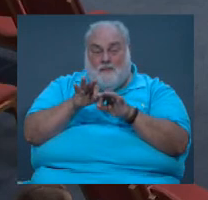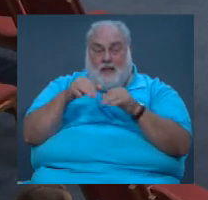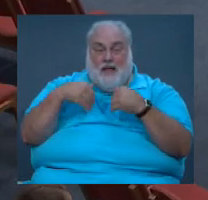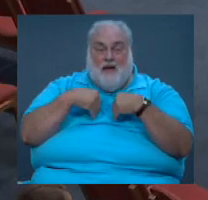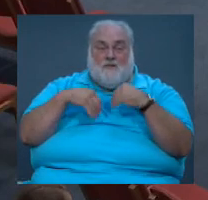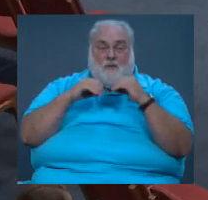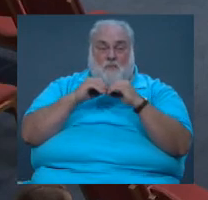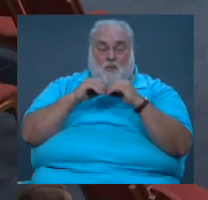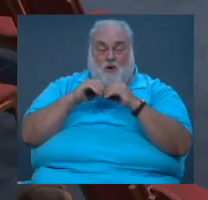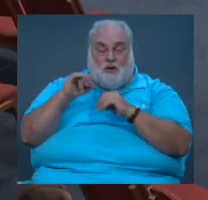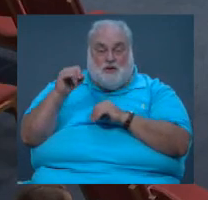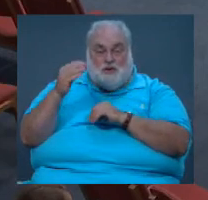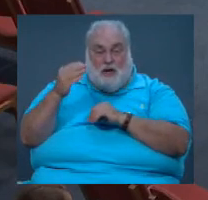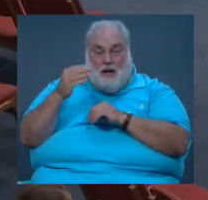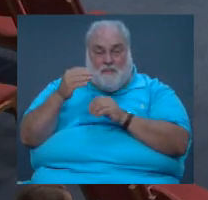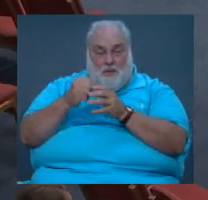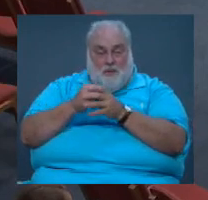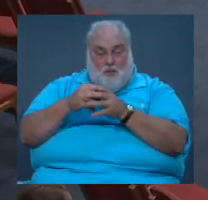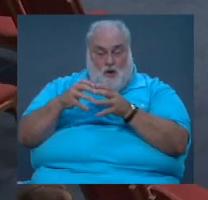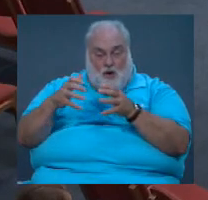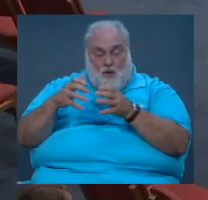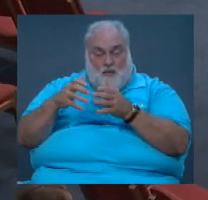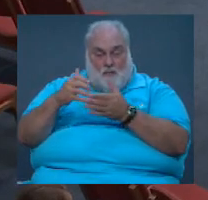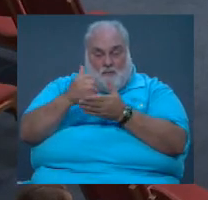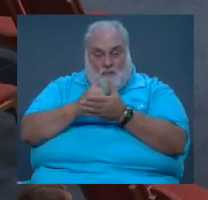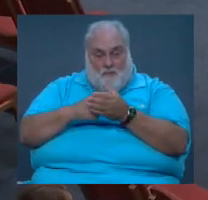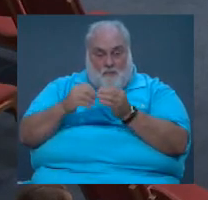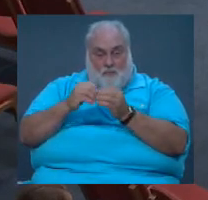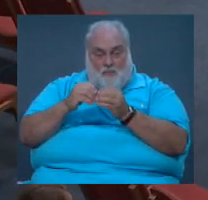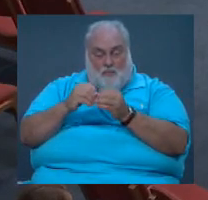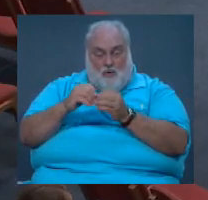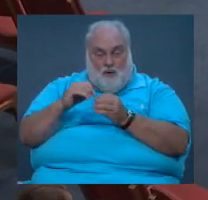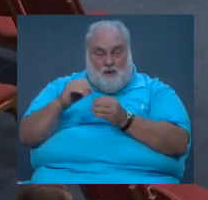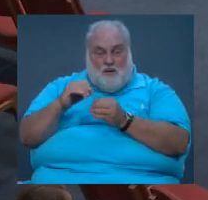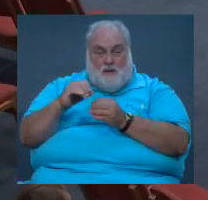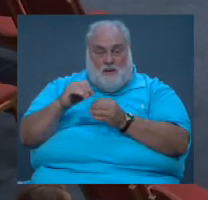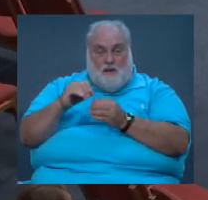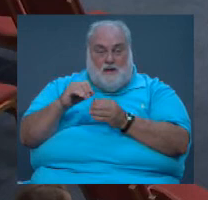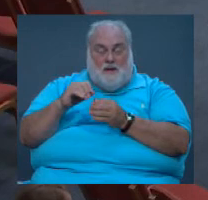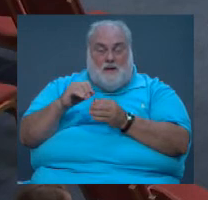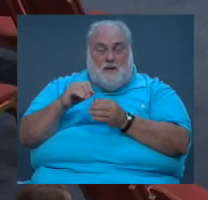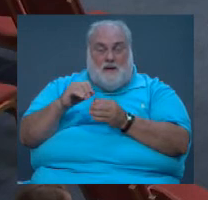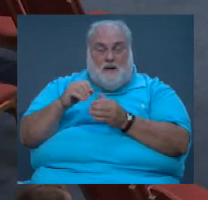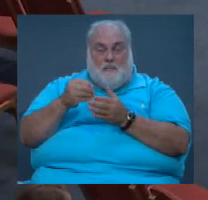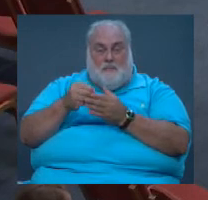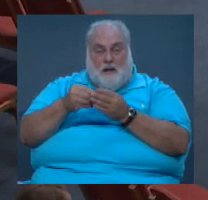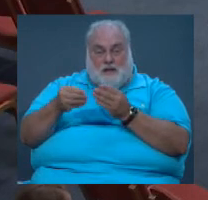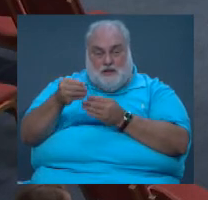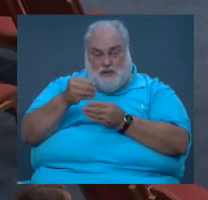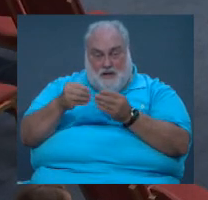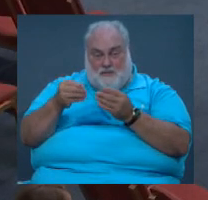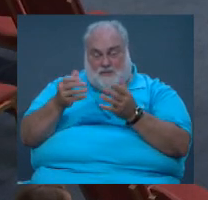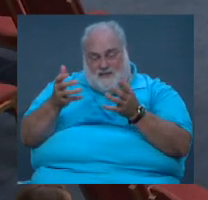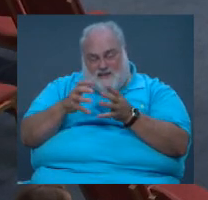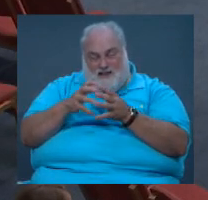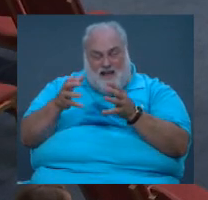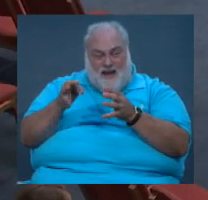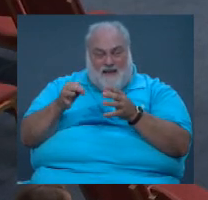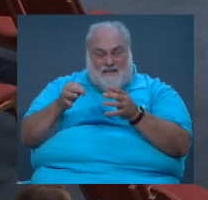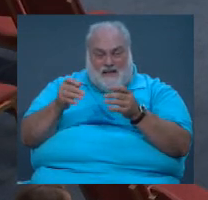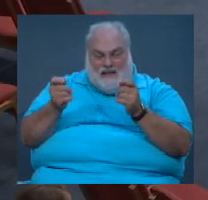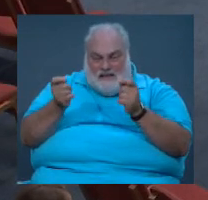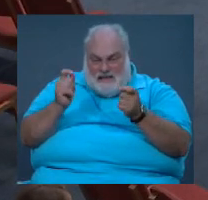job growth that produces more sales tax revenues for us to have more budget dollars in our coffers. And so it's a lot of